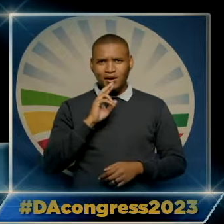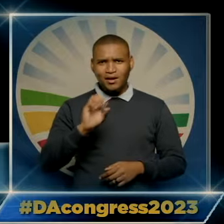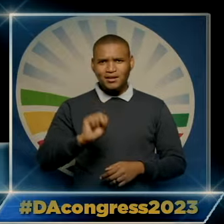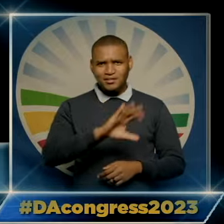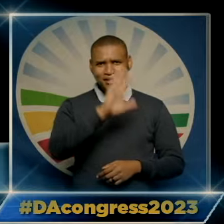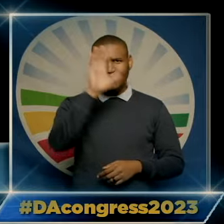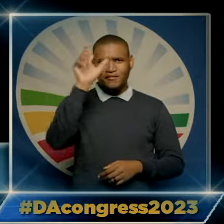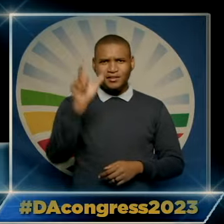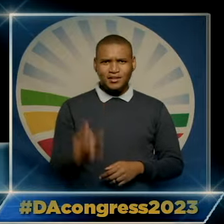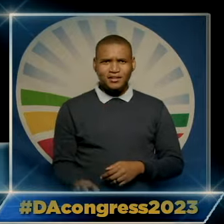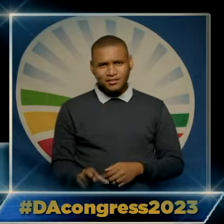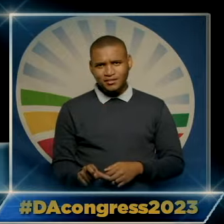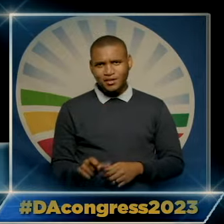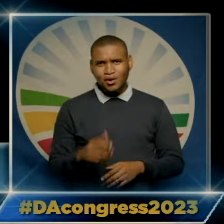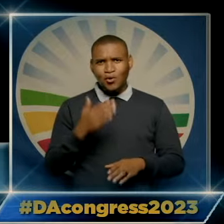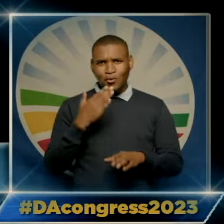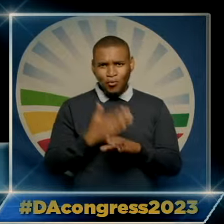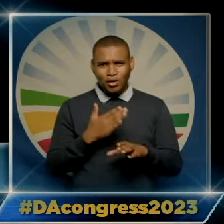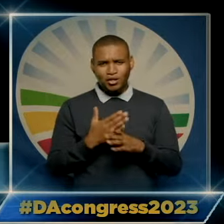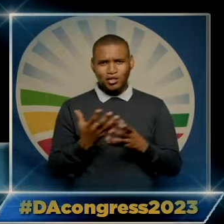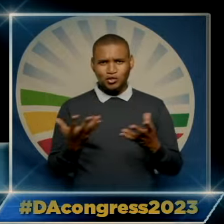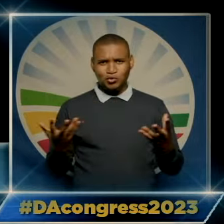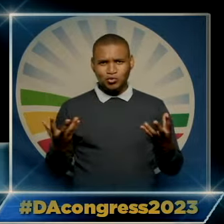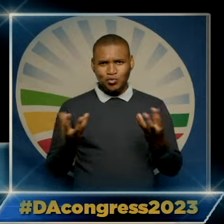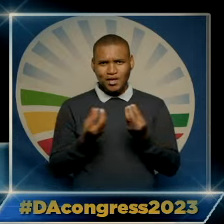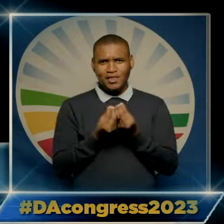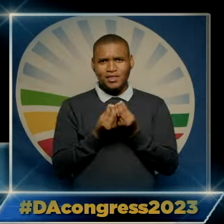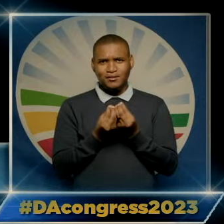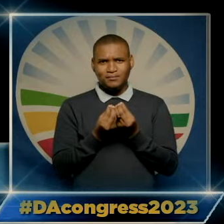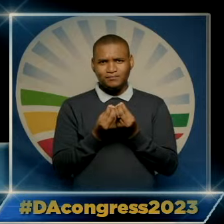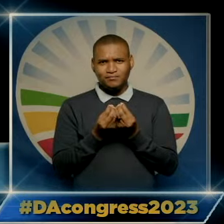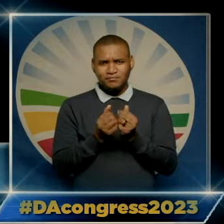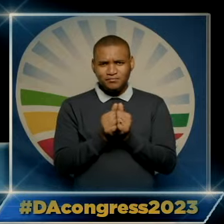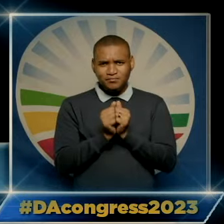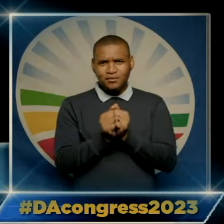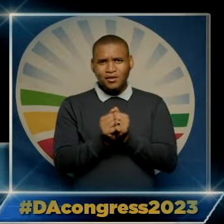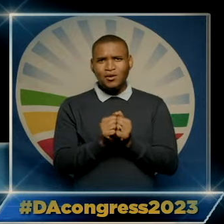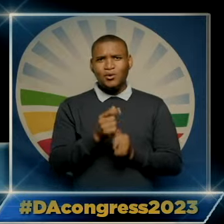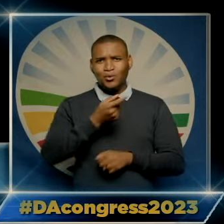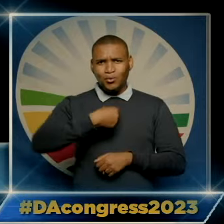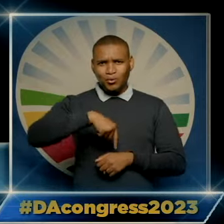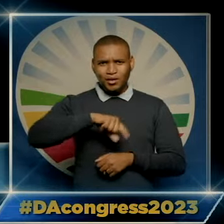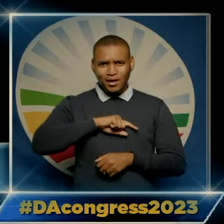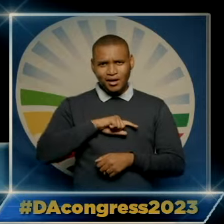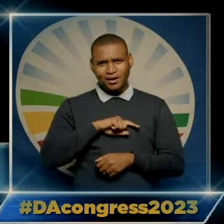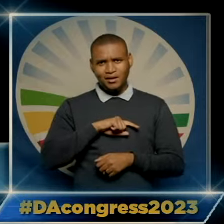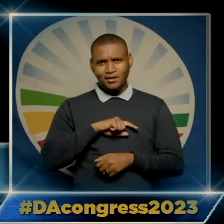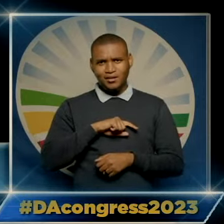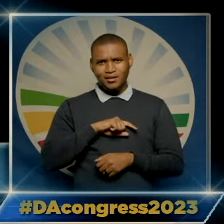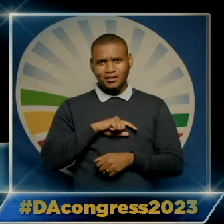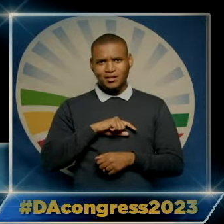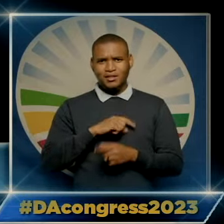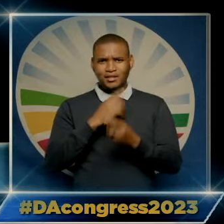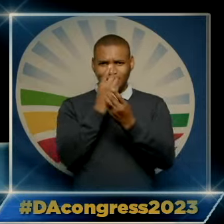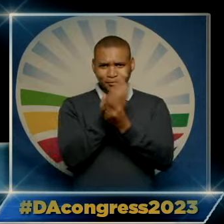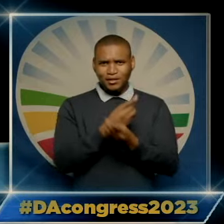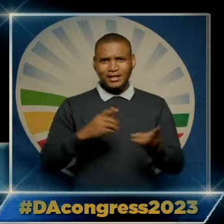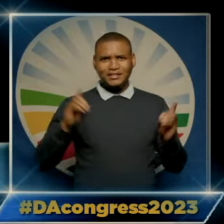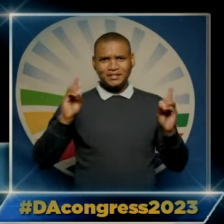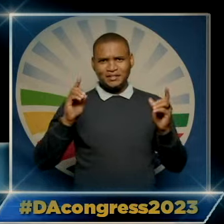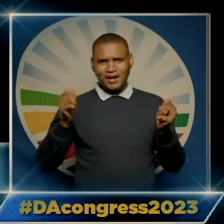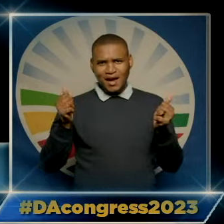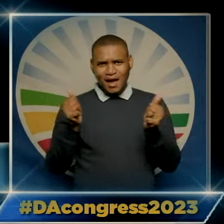Africans working together. We are the Democratic Alliance.